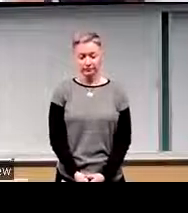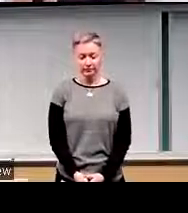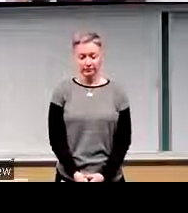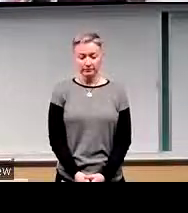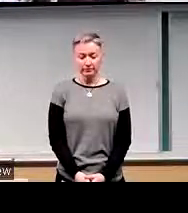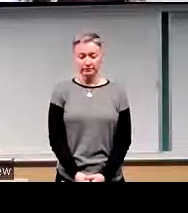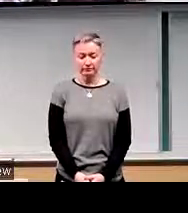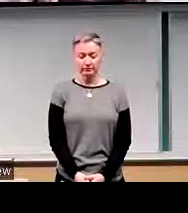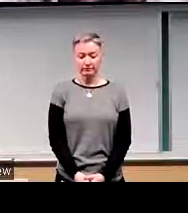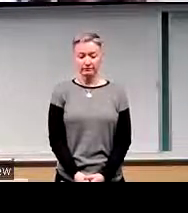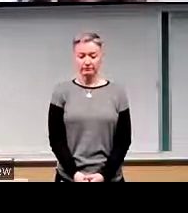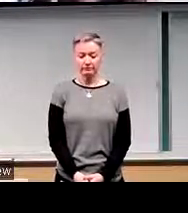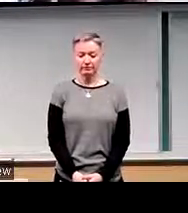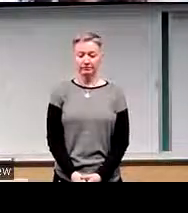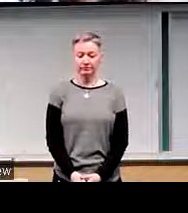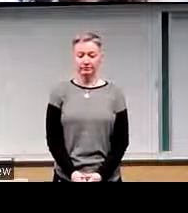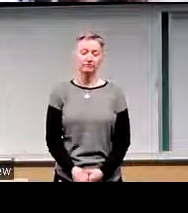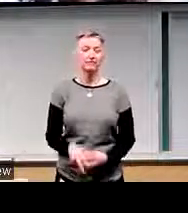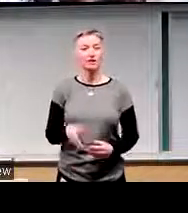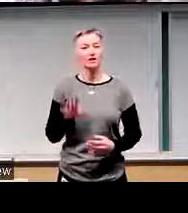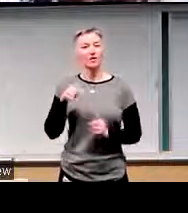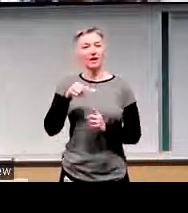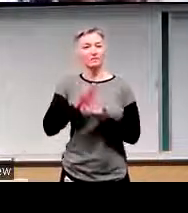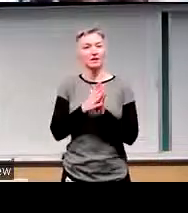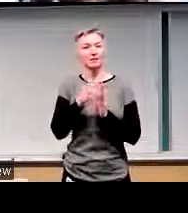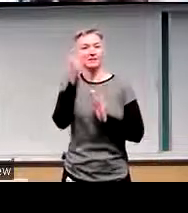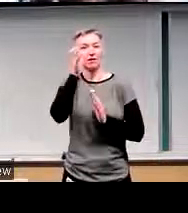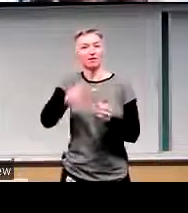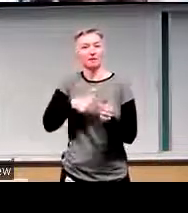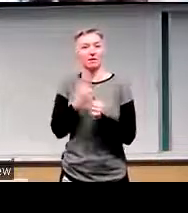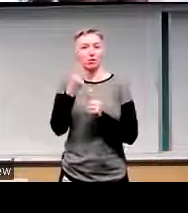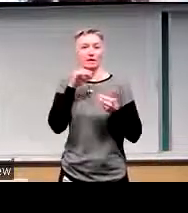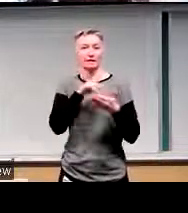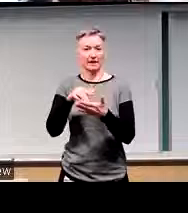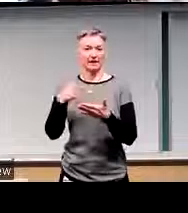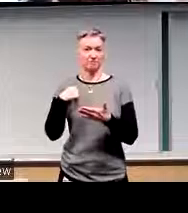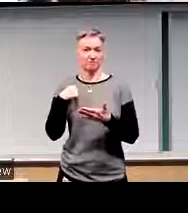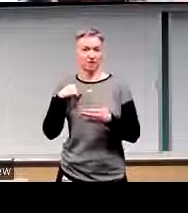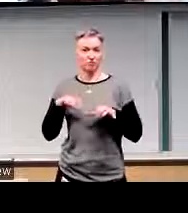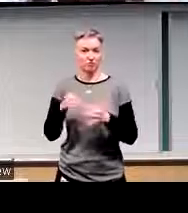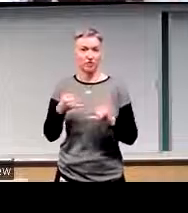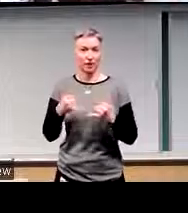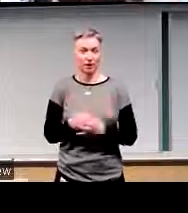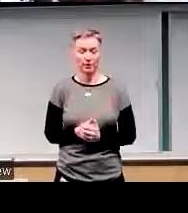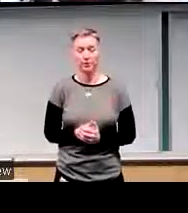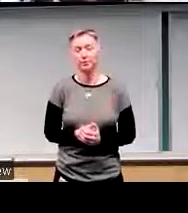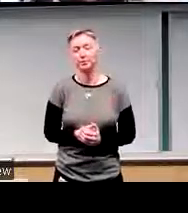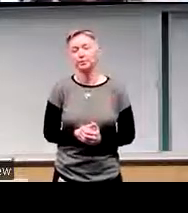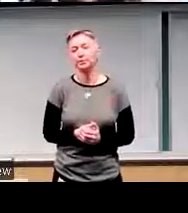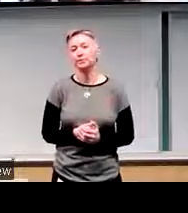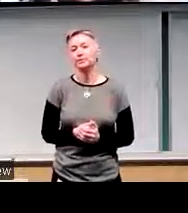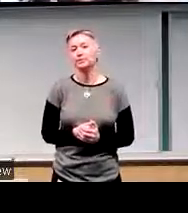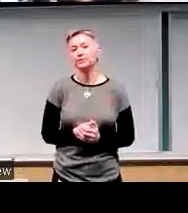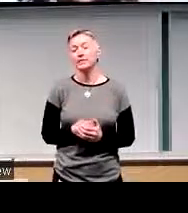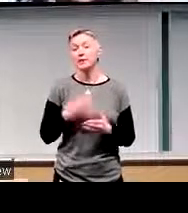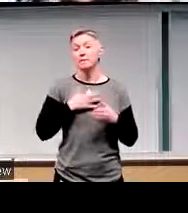So that forms sort of the premise of a study that I'm currently working on. And I'll share the findings from